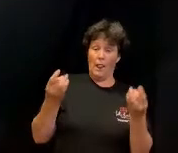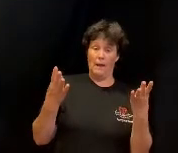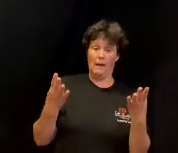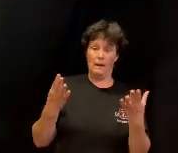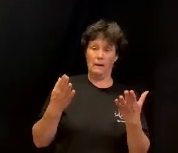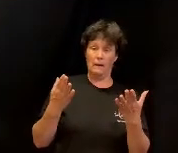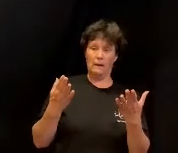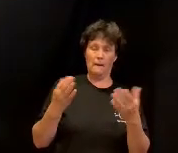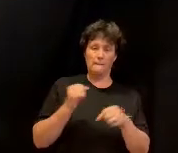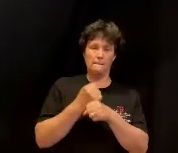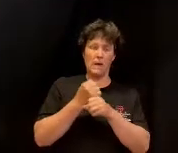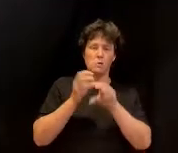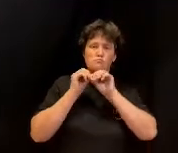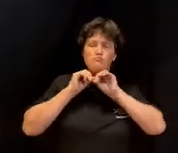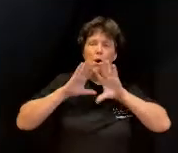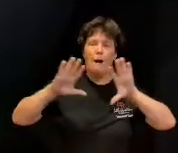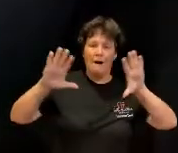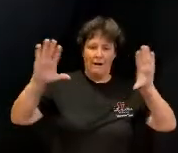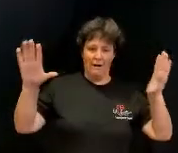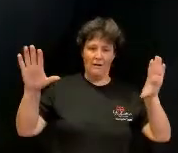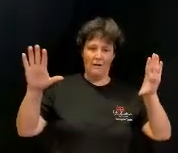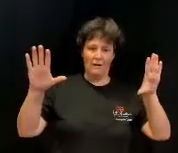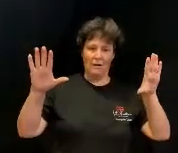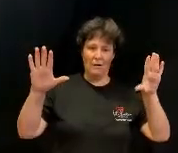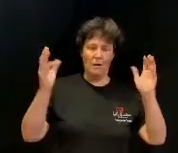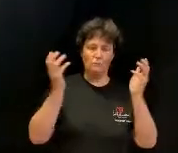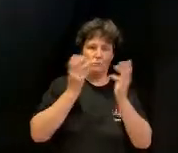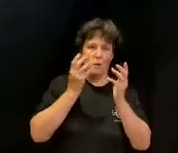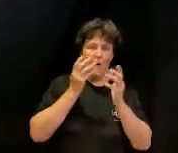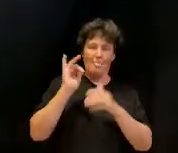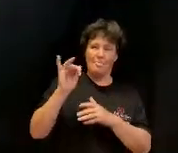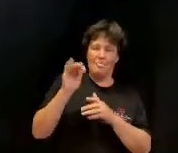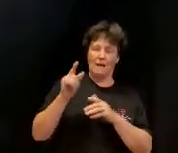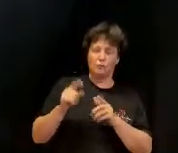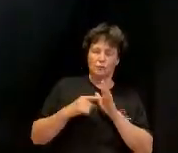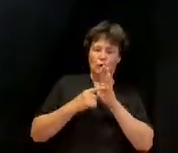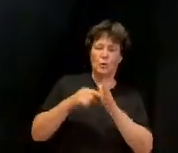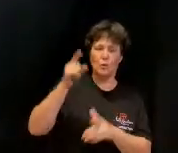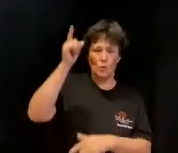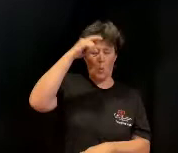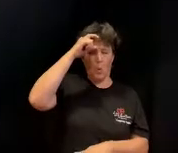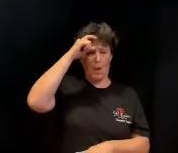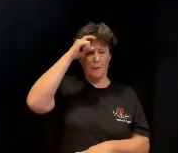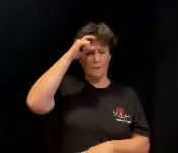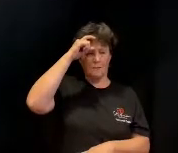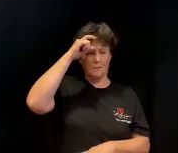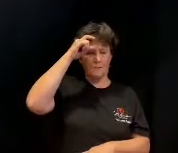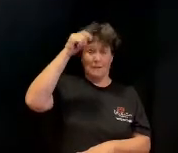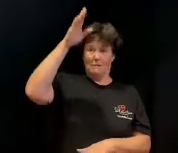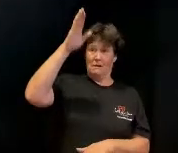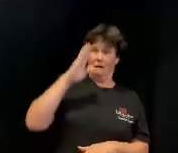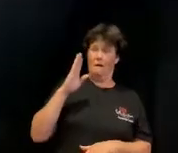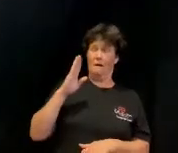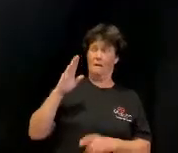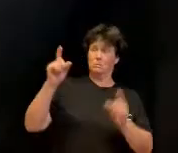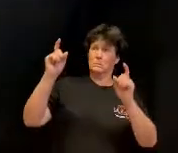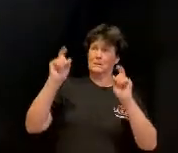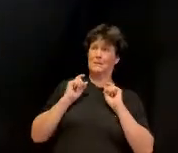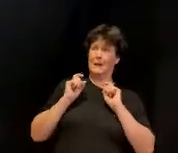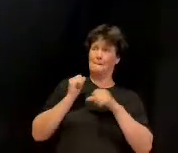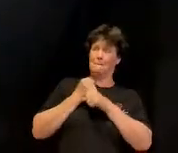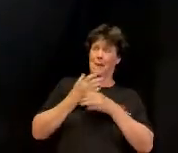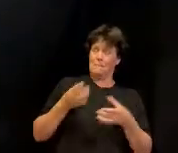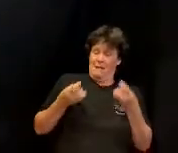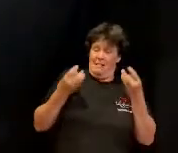become brighter. So it's the wisdom of God, right, that causes our light to shine. Moving with, remember now, not